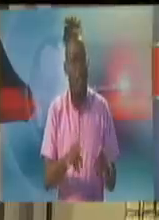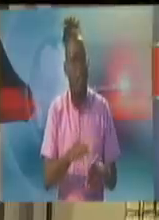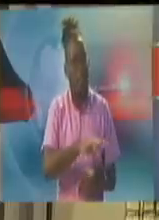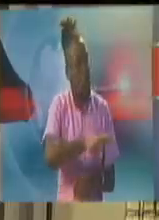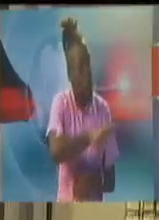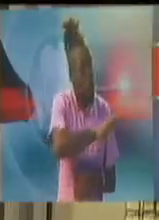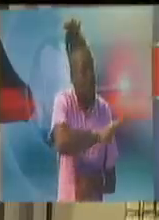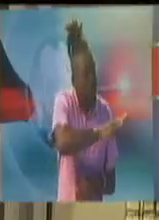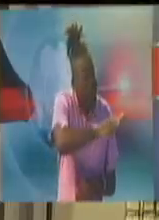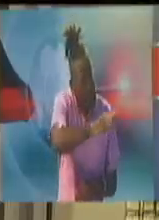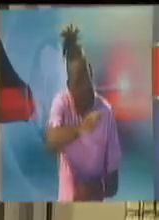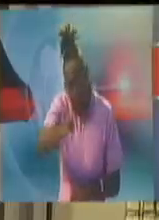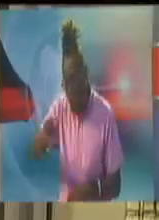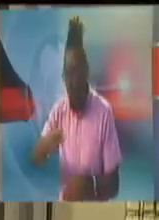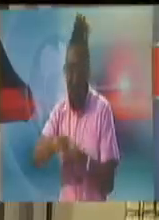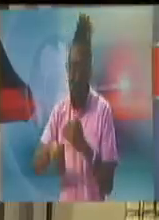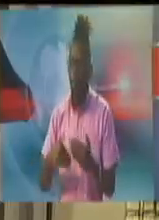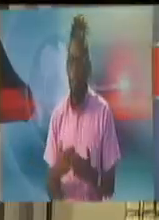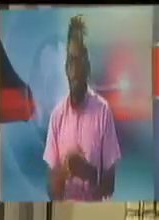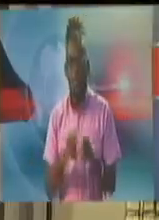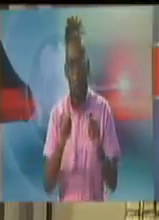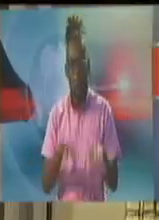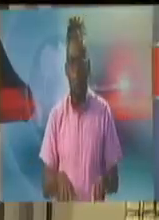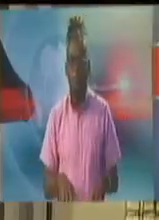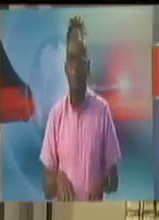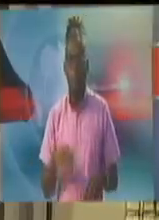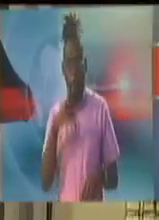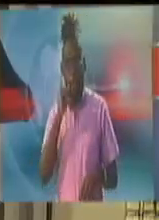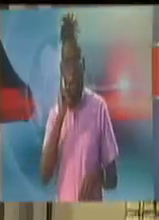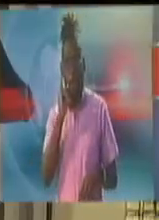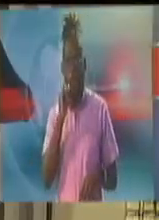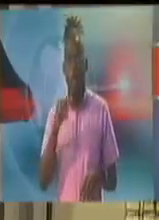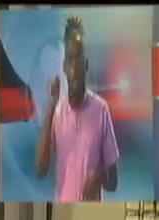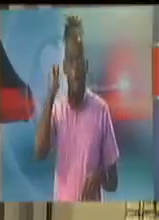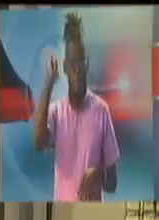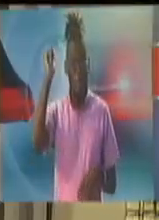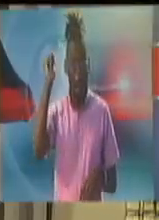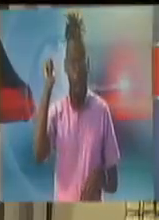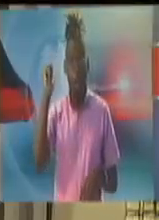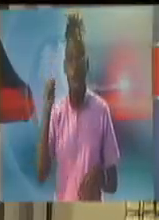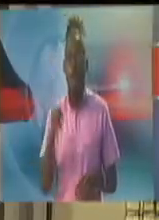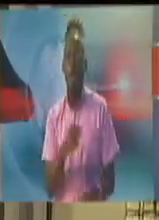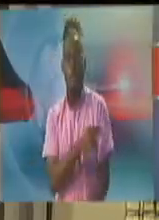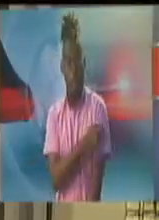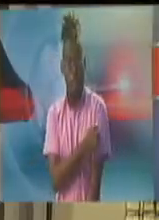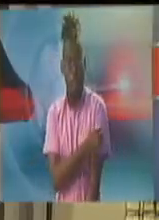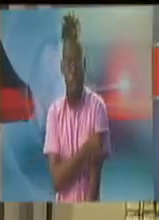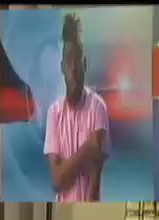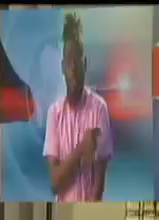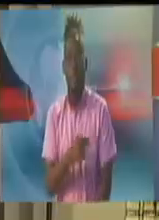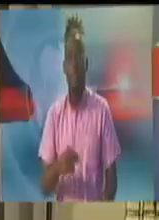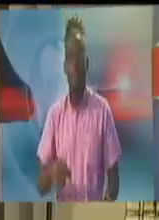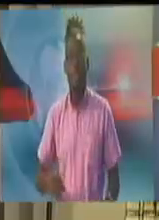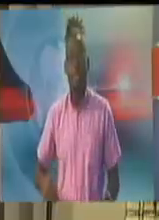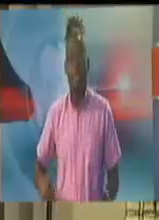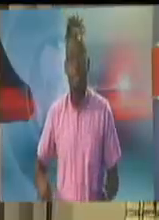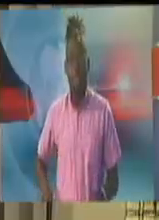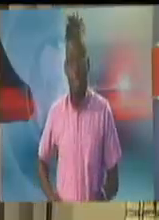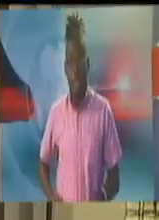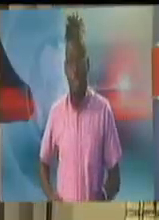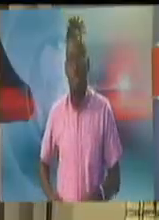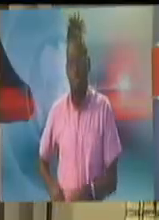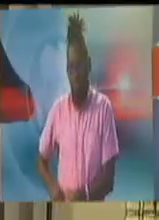indicate yesterday that the Arima Hospital, the dialysis machines there will be dedicated